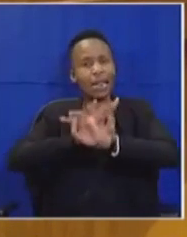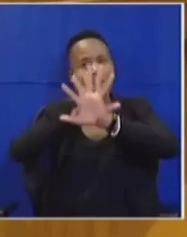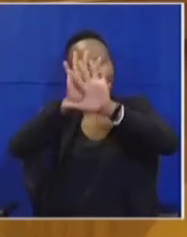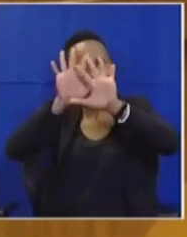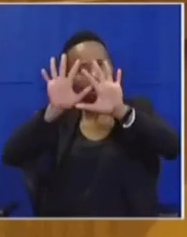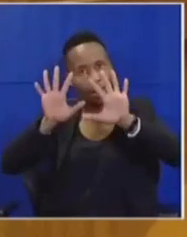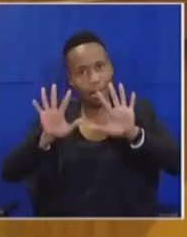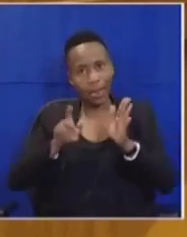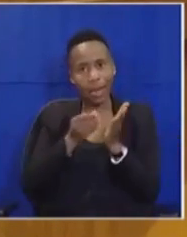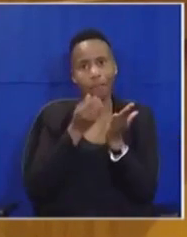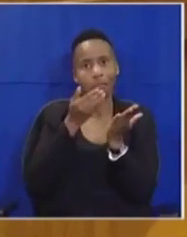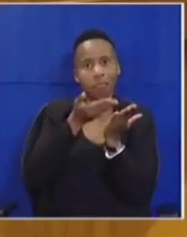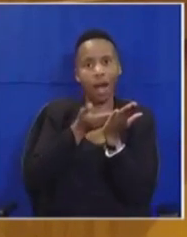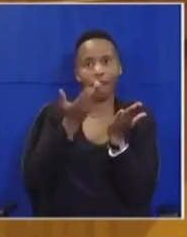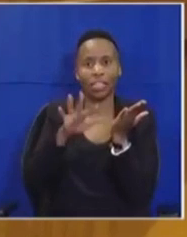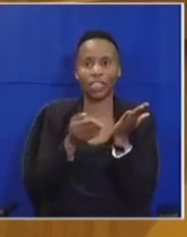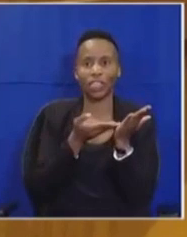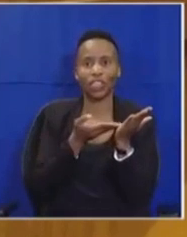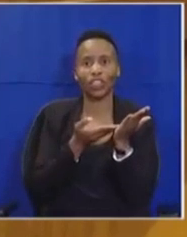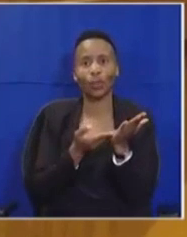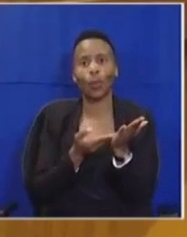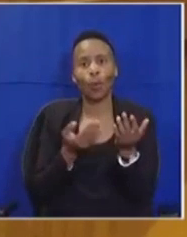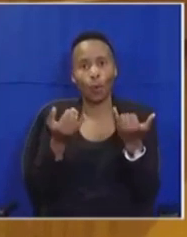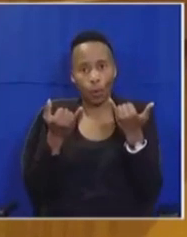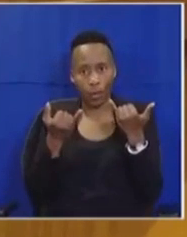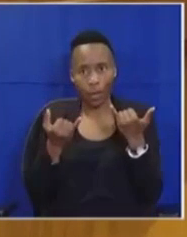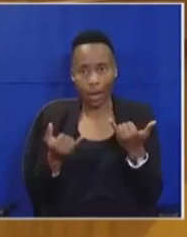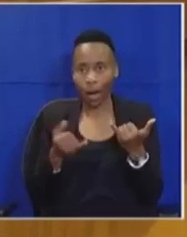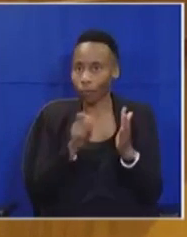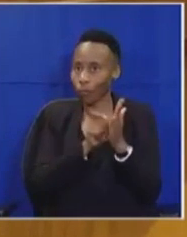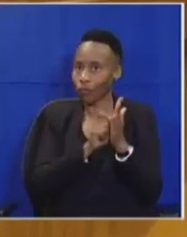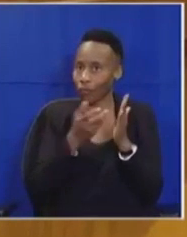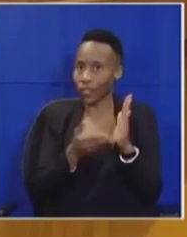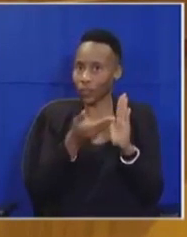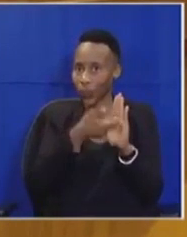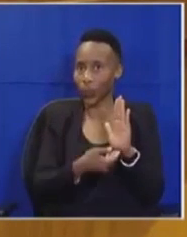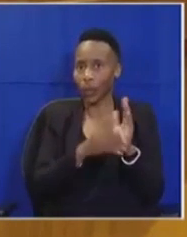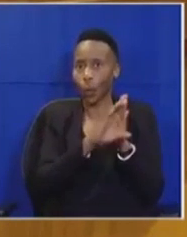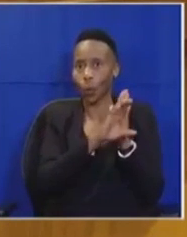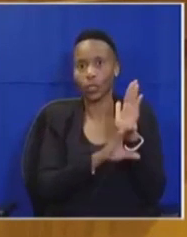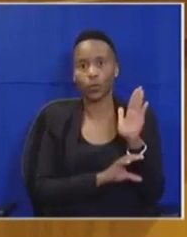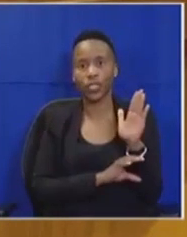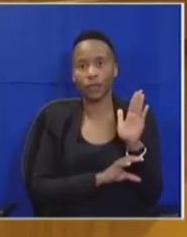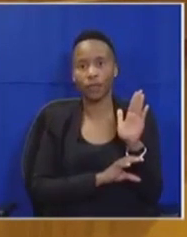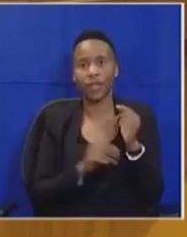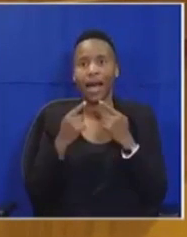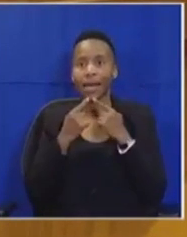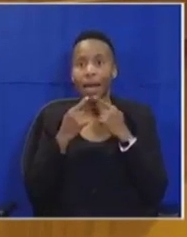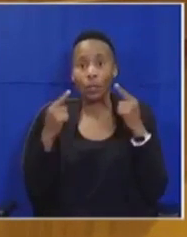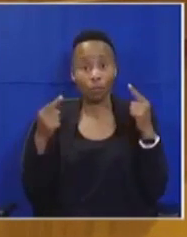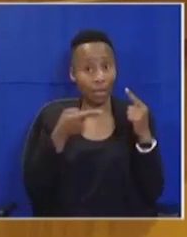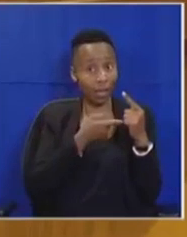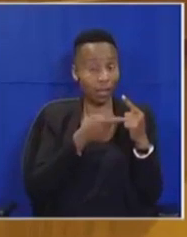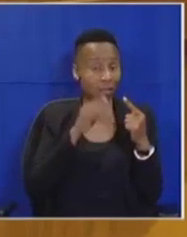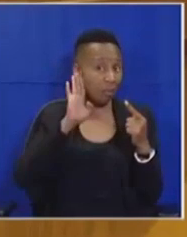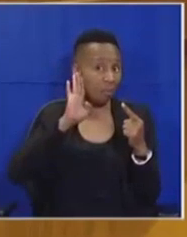is currently implicit in the Constitution. This announcement does not